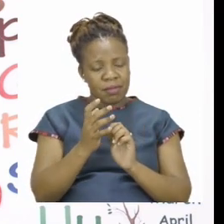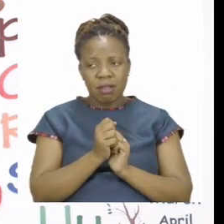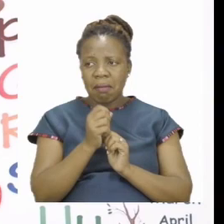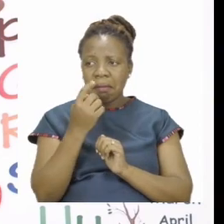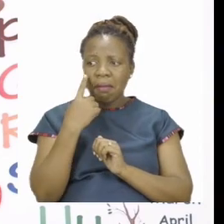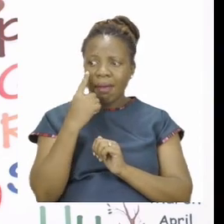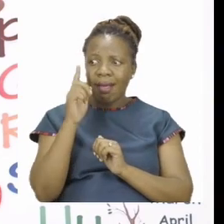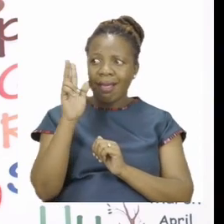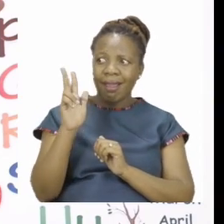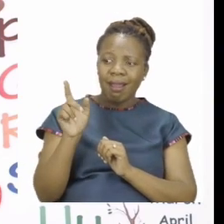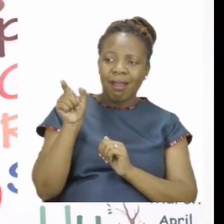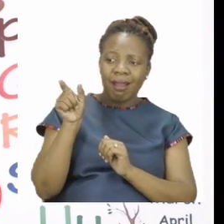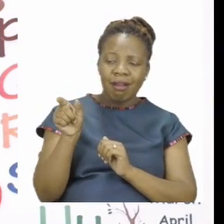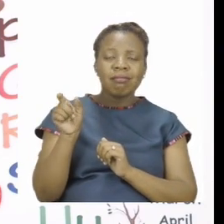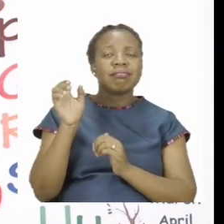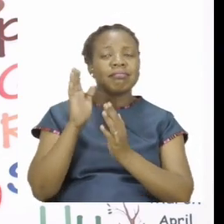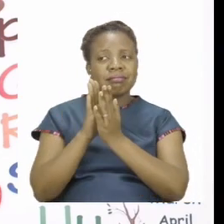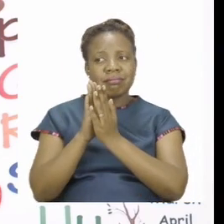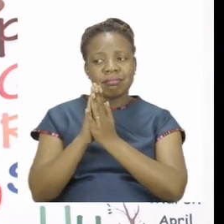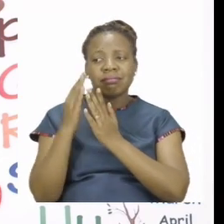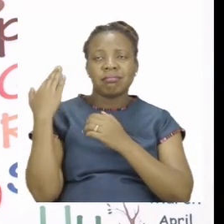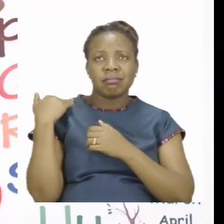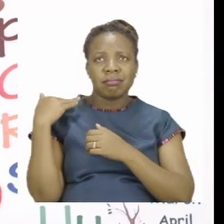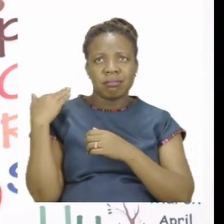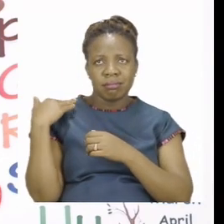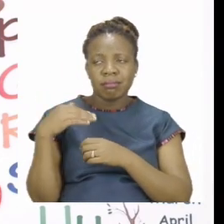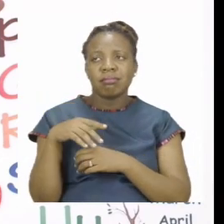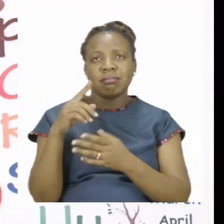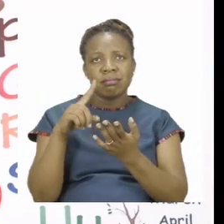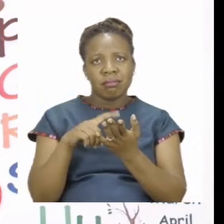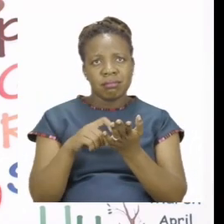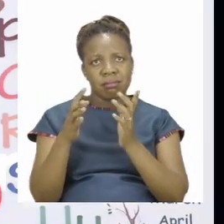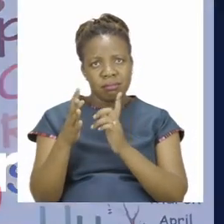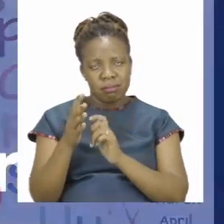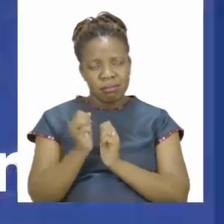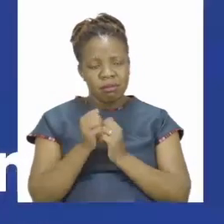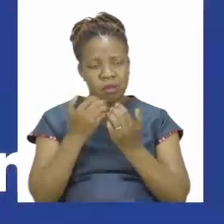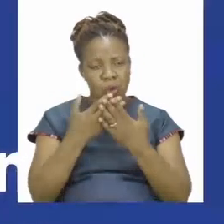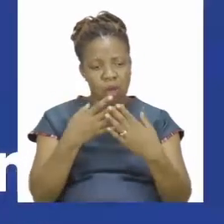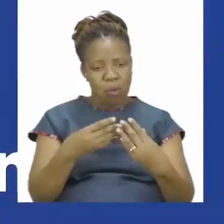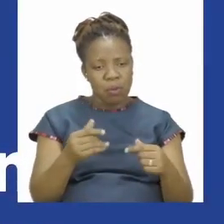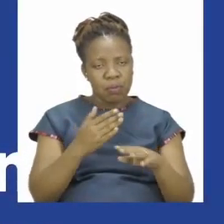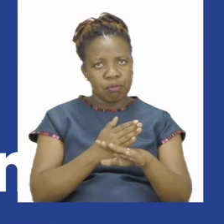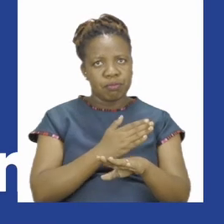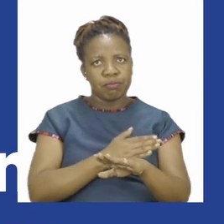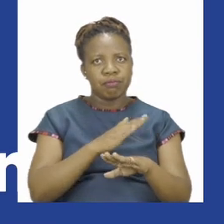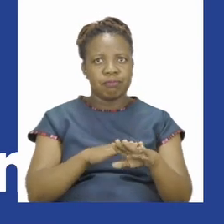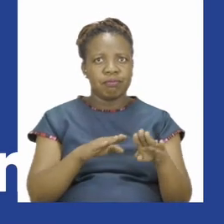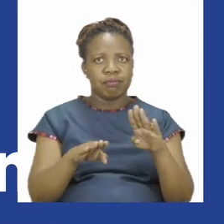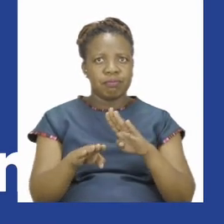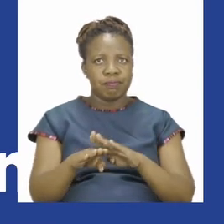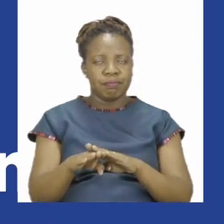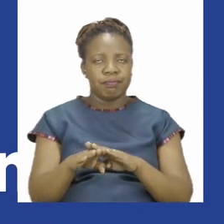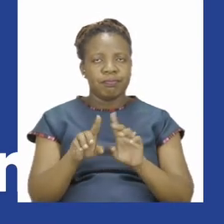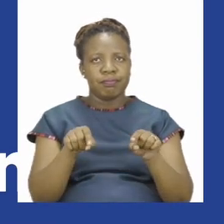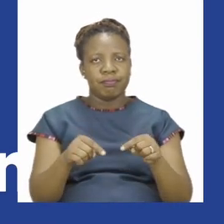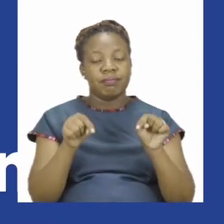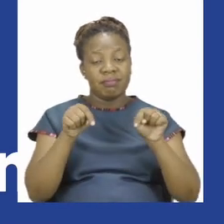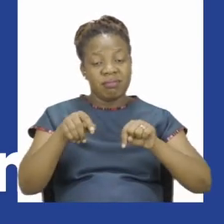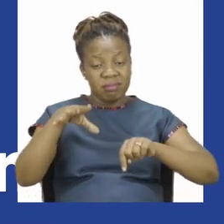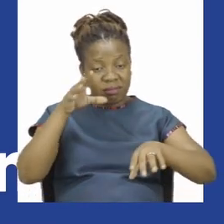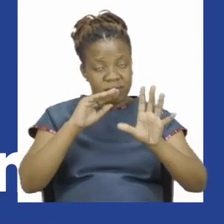to sanitize as well. Make sure your hands are dry before you touch anything else. For today's lesson, we'll be